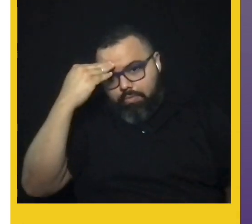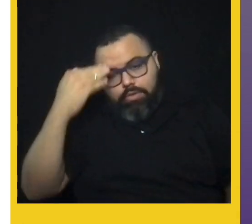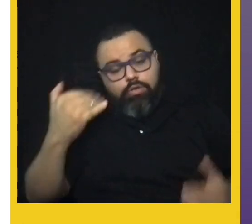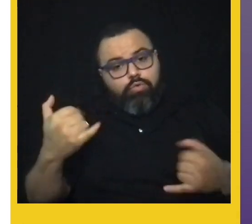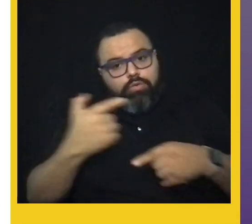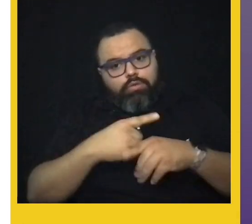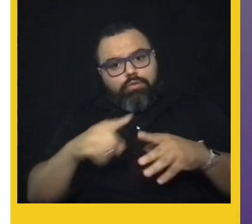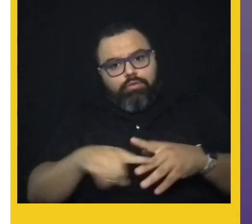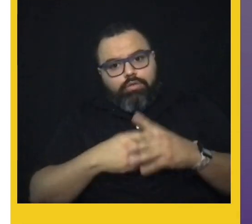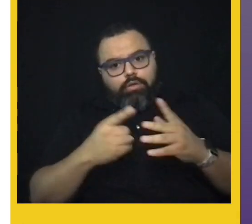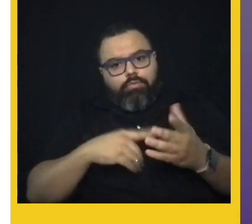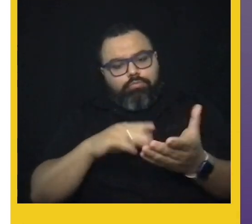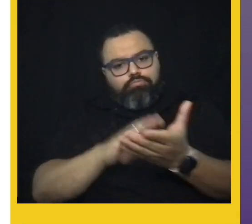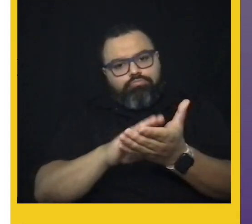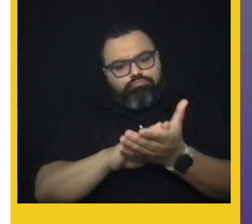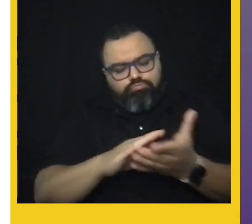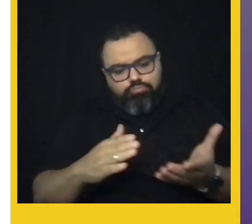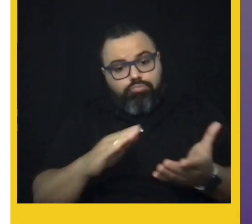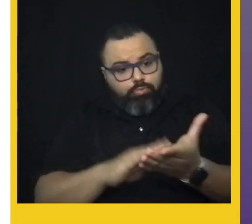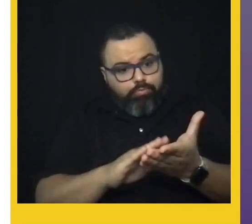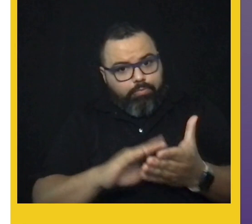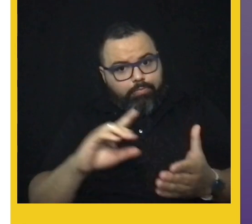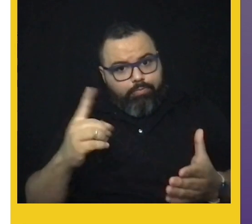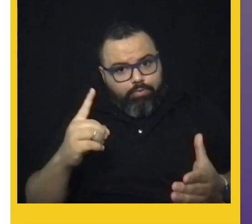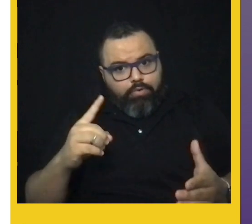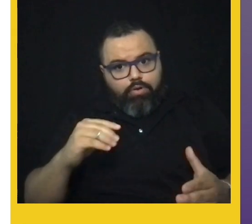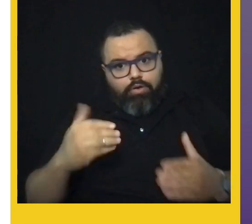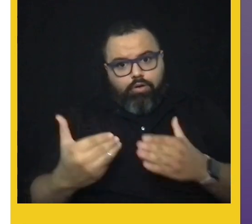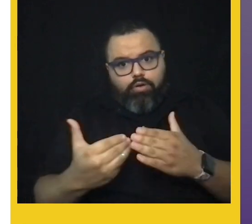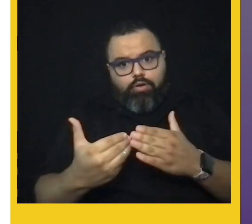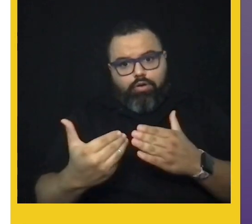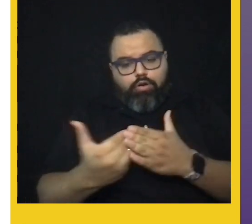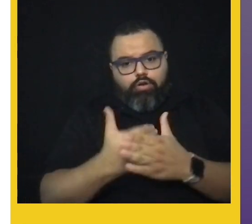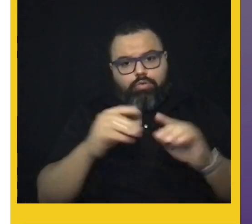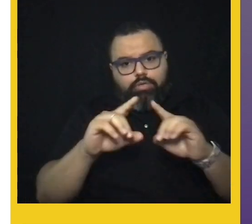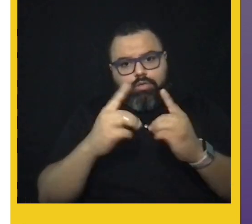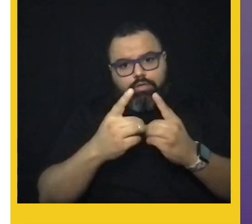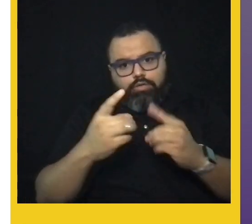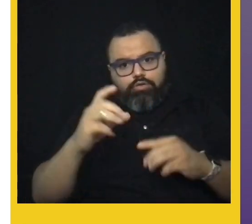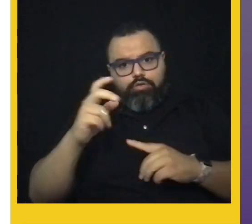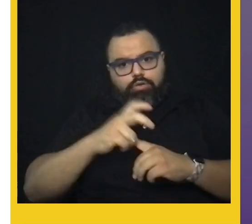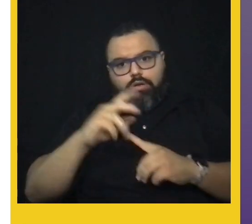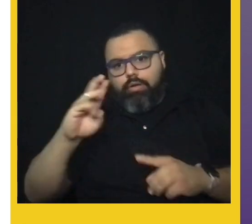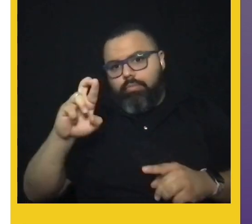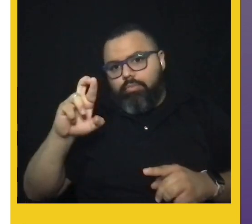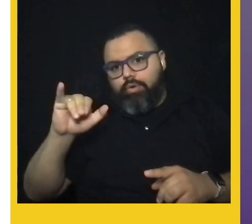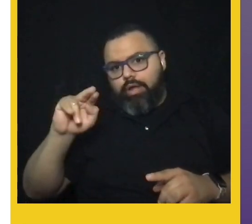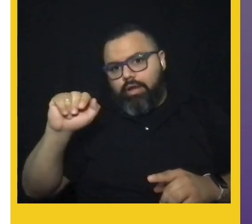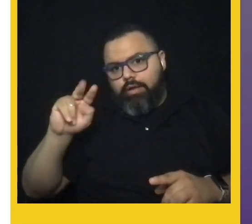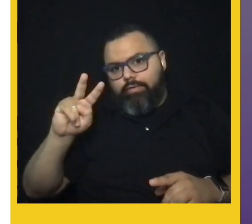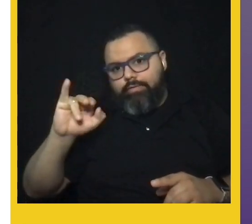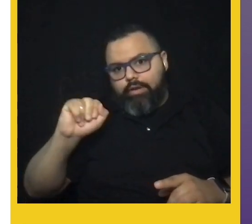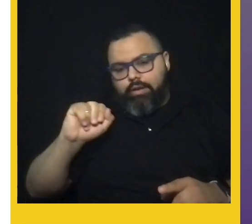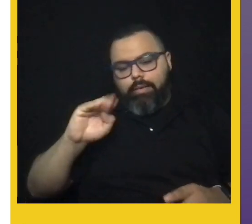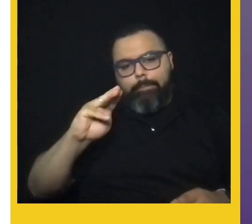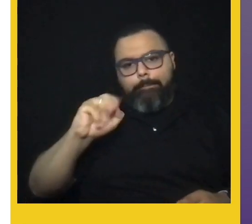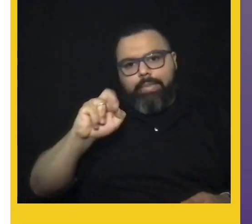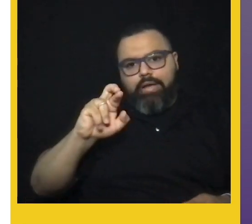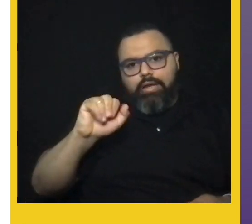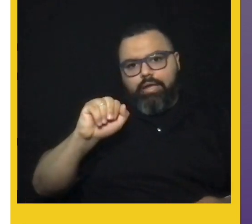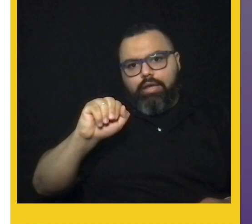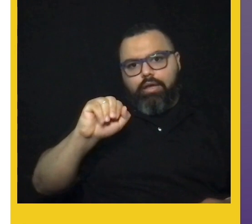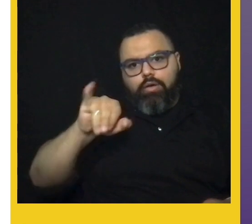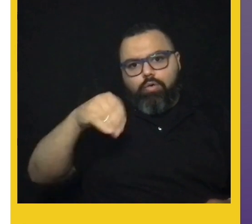Know. Today we're gonna start by giving out some shout outs. The first shout out goes to our newest district champions, Brianna Viña and